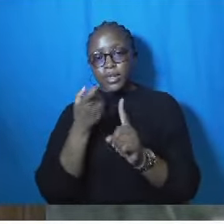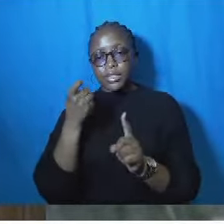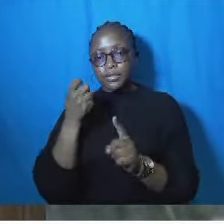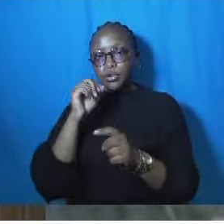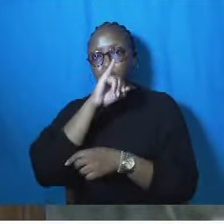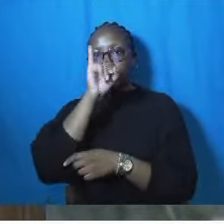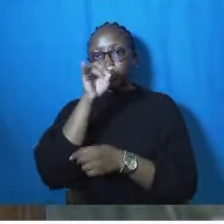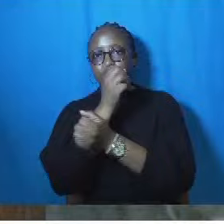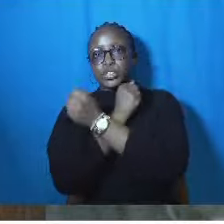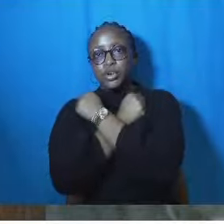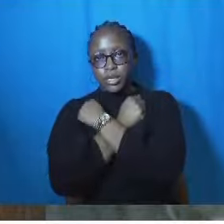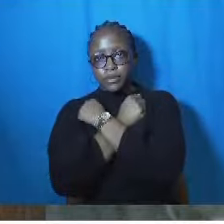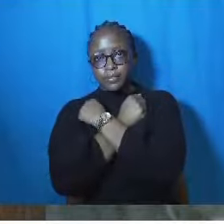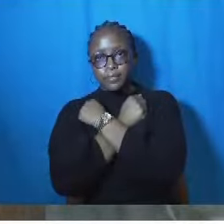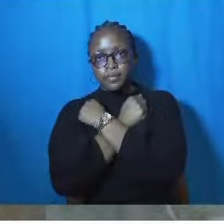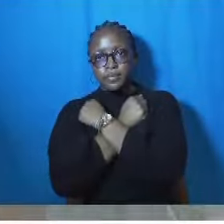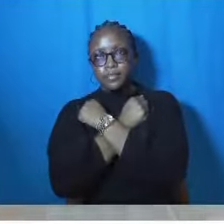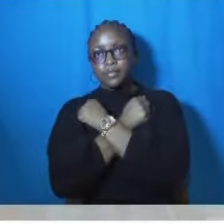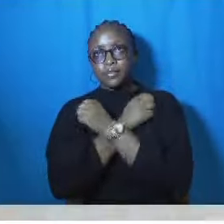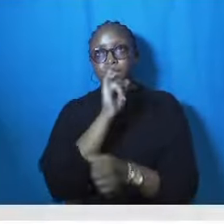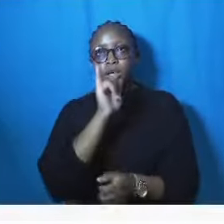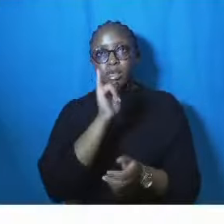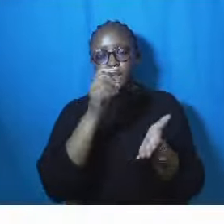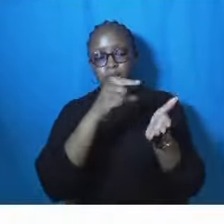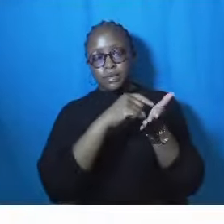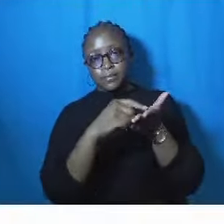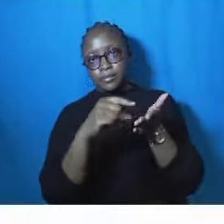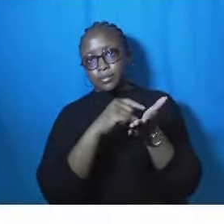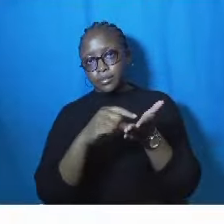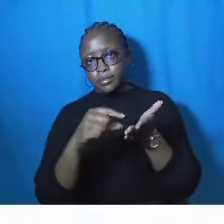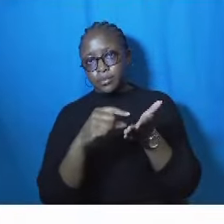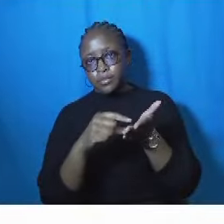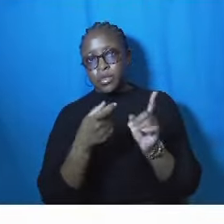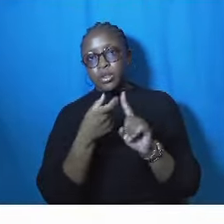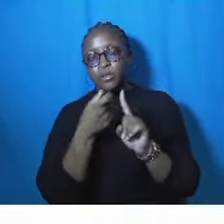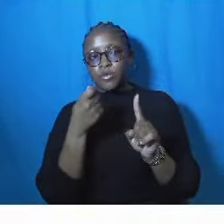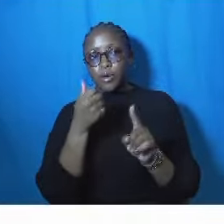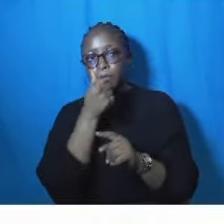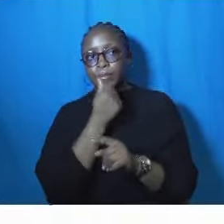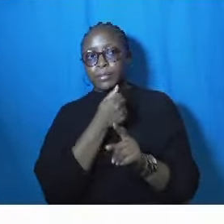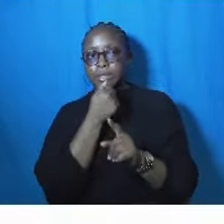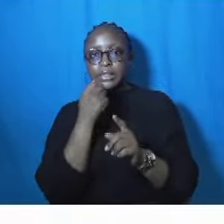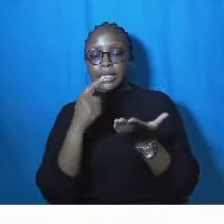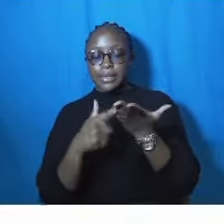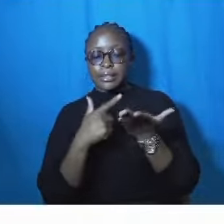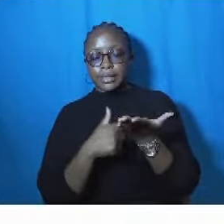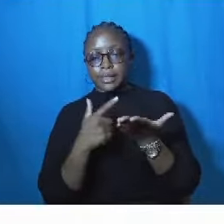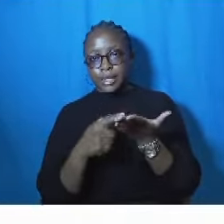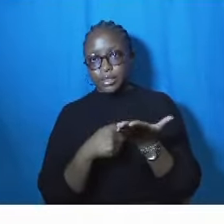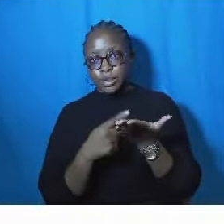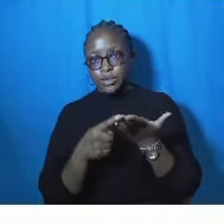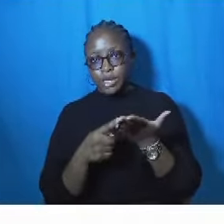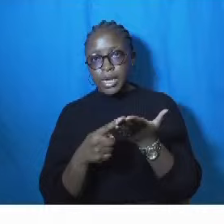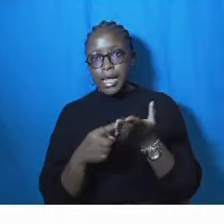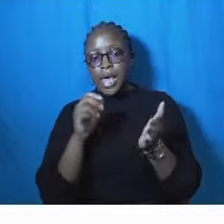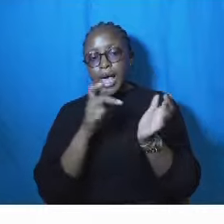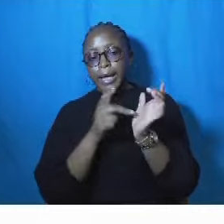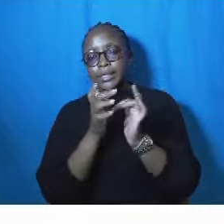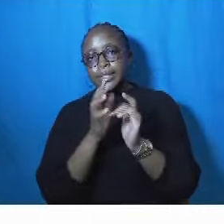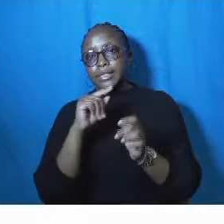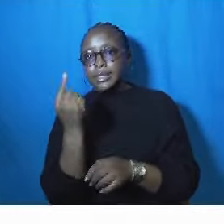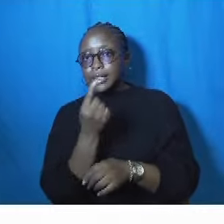in this very portion, coming from the private discussion of Jesus alone with his 11 disciples,